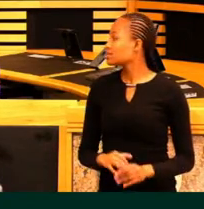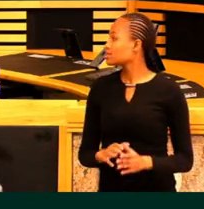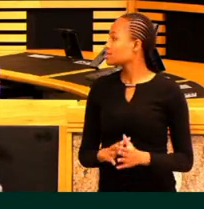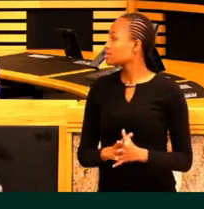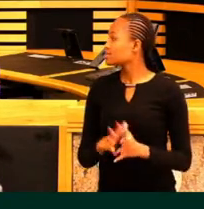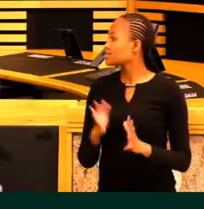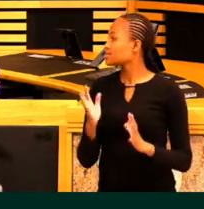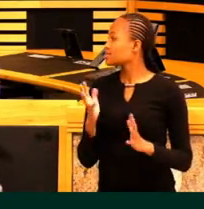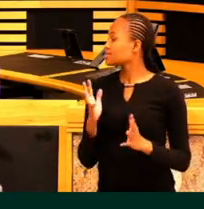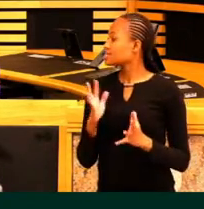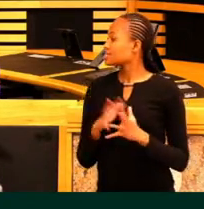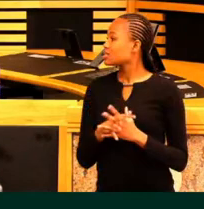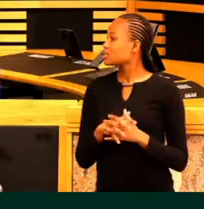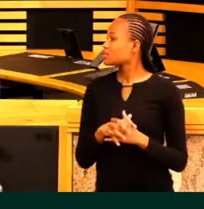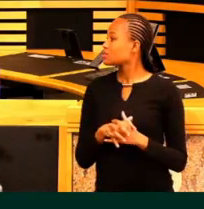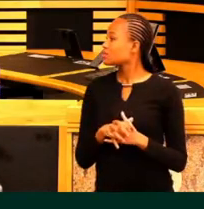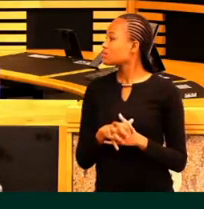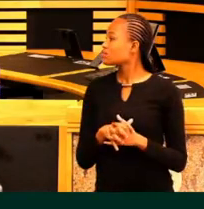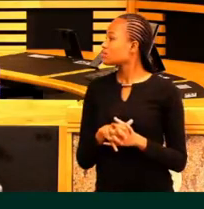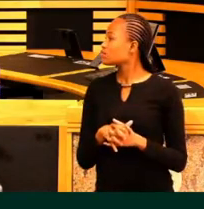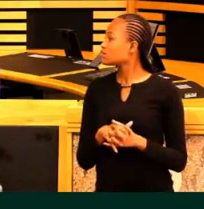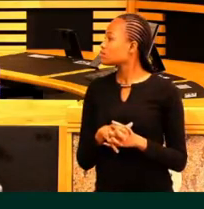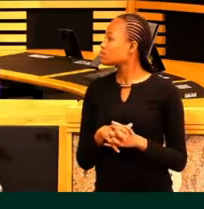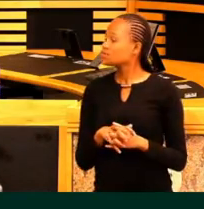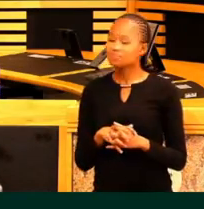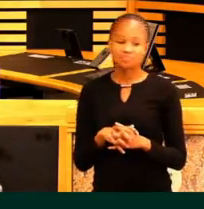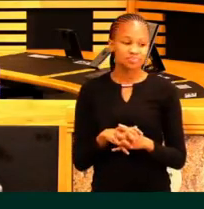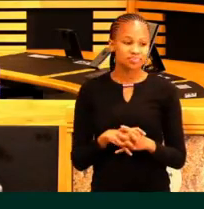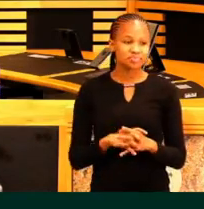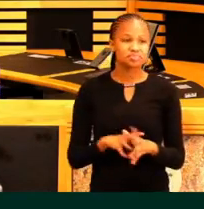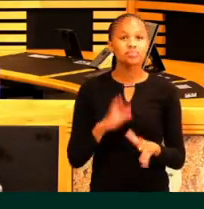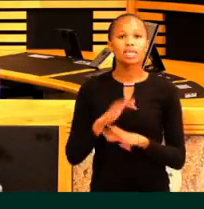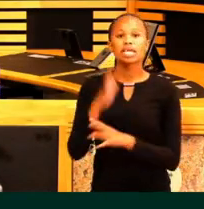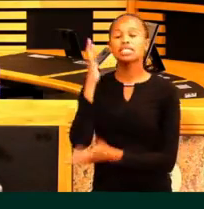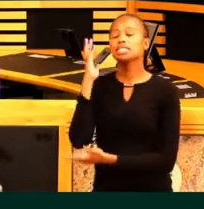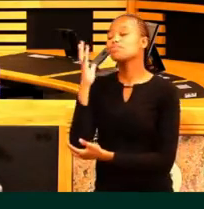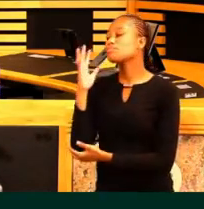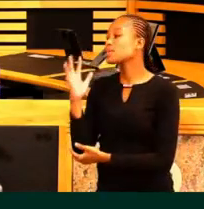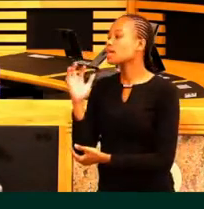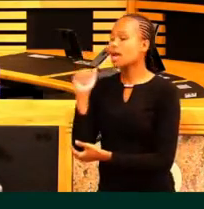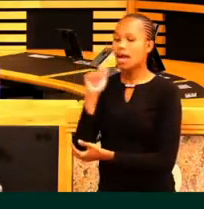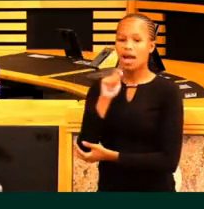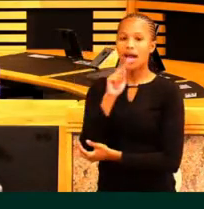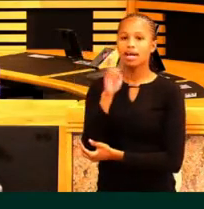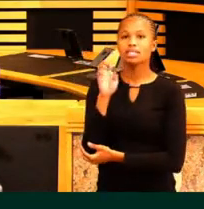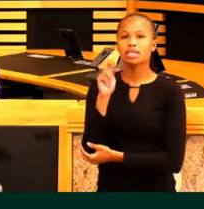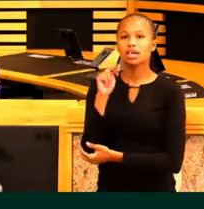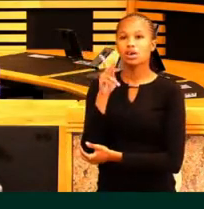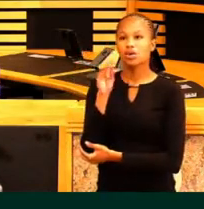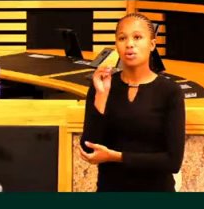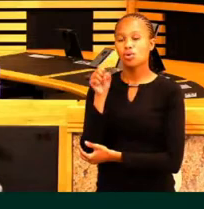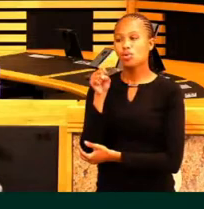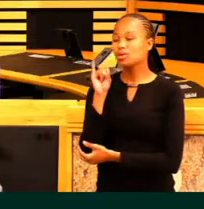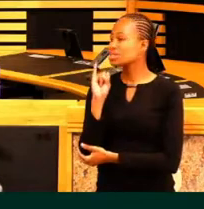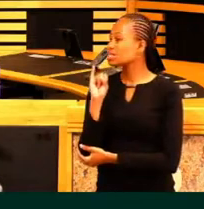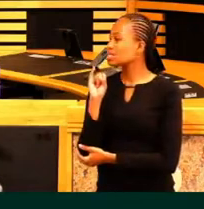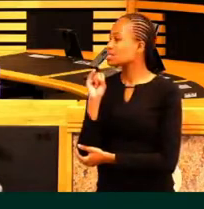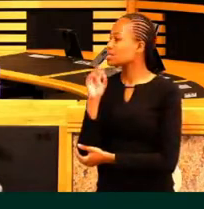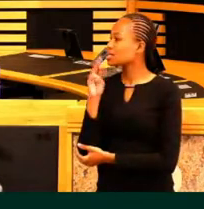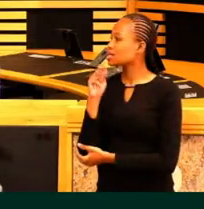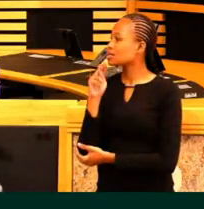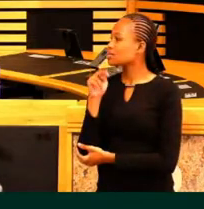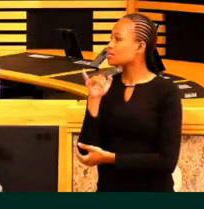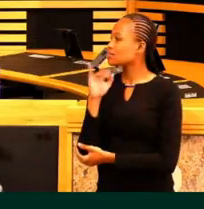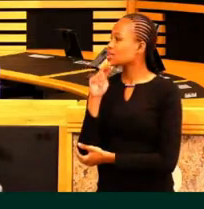thank you the next speaker members is from Nelson